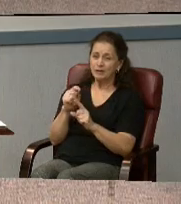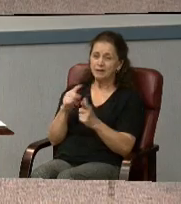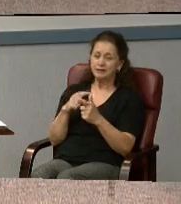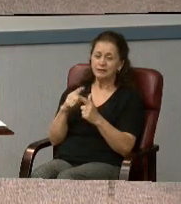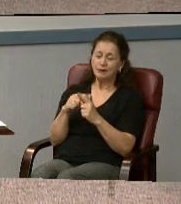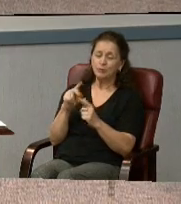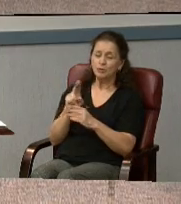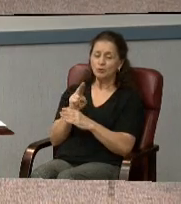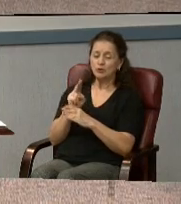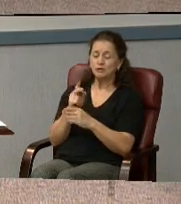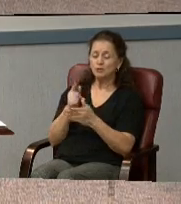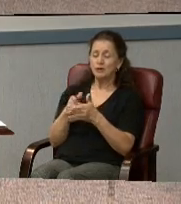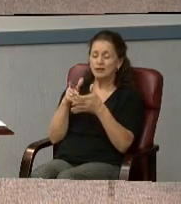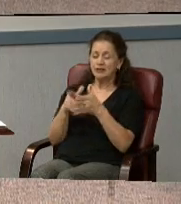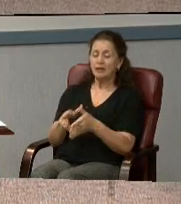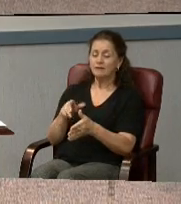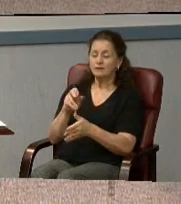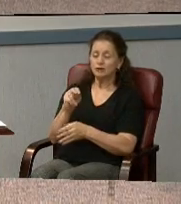Thank you.